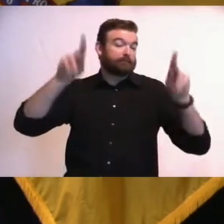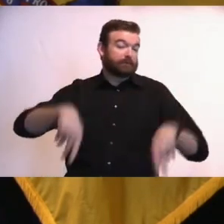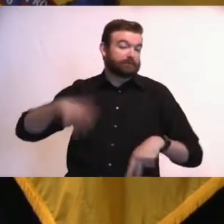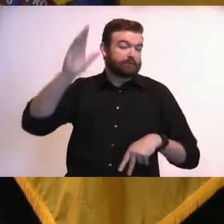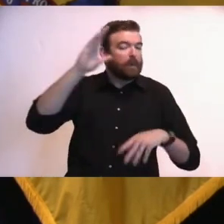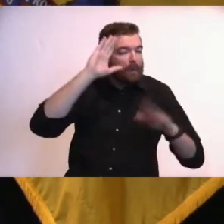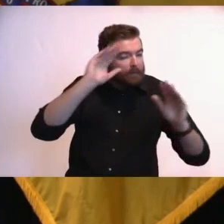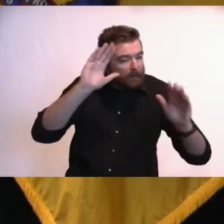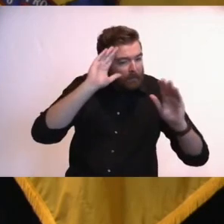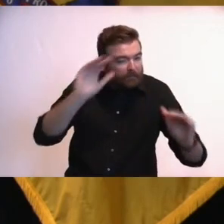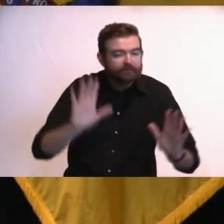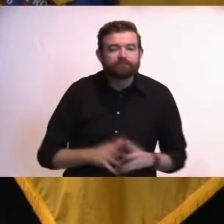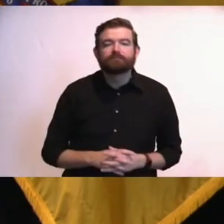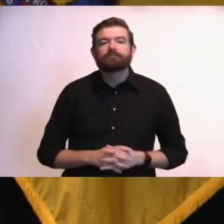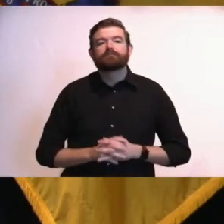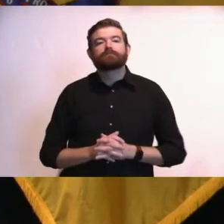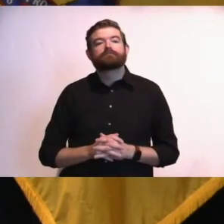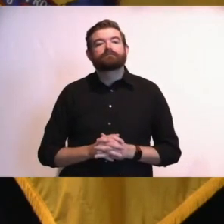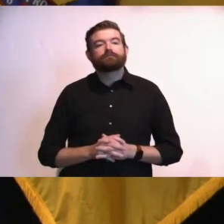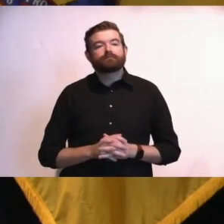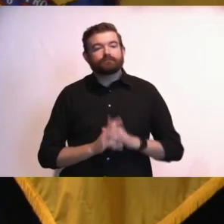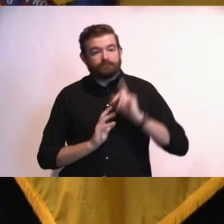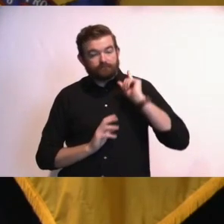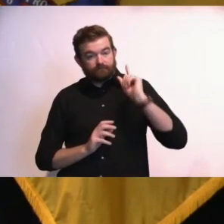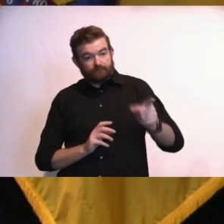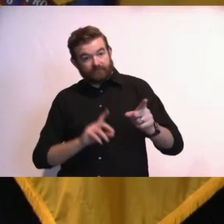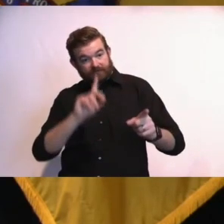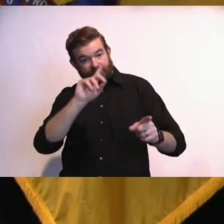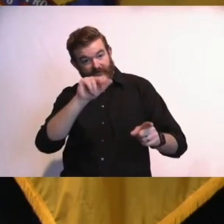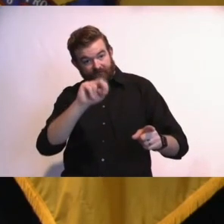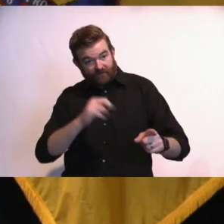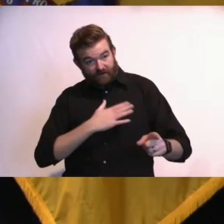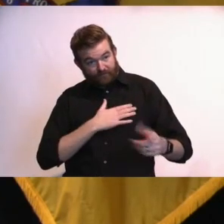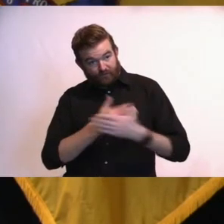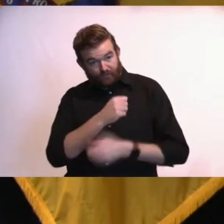you. Dave, Happy New Year. Good to see you. Happy New Year. Thank you.